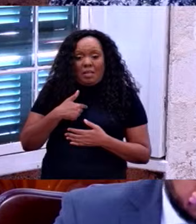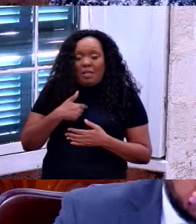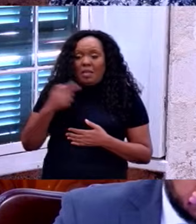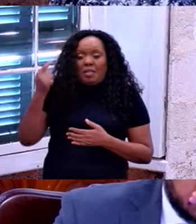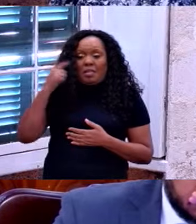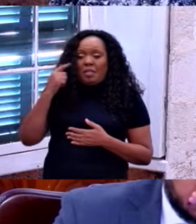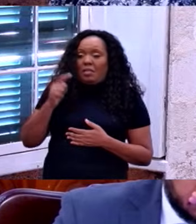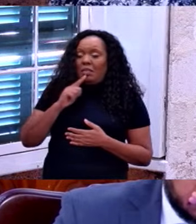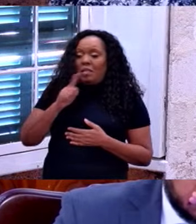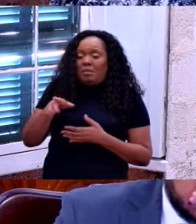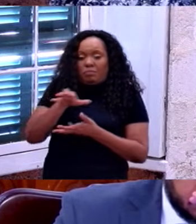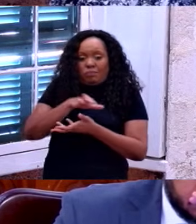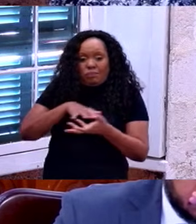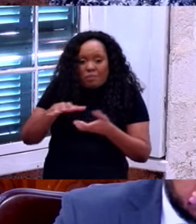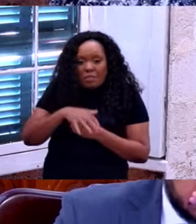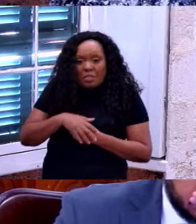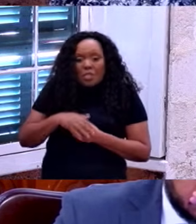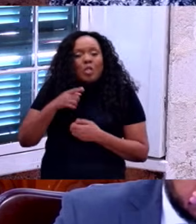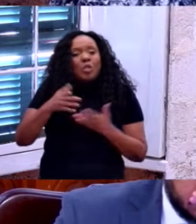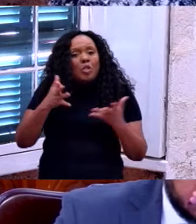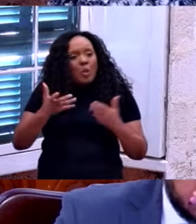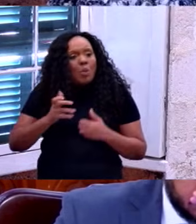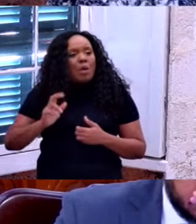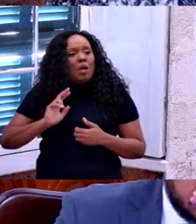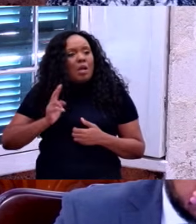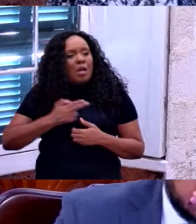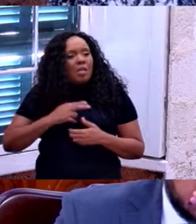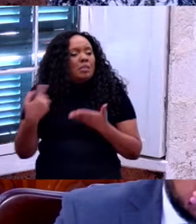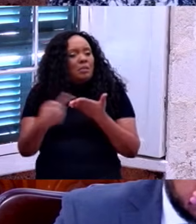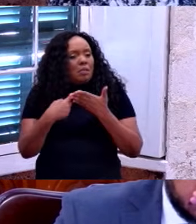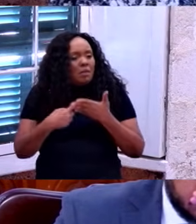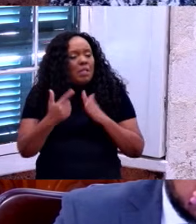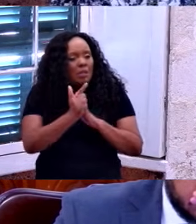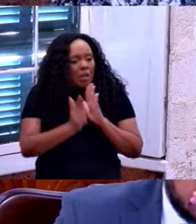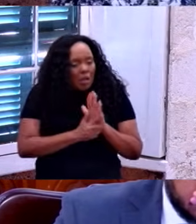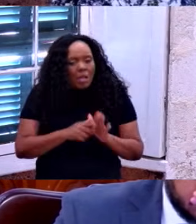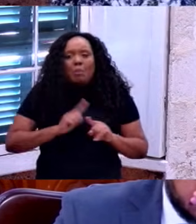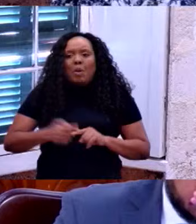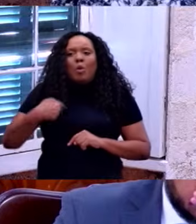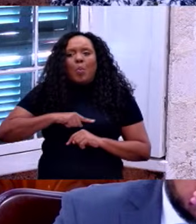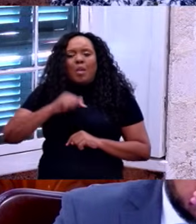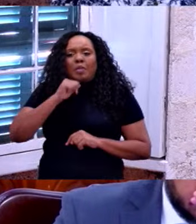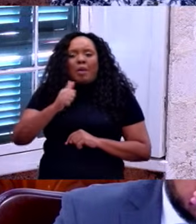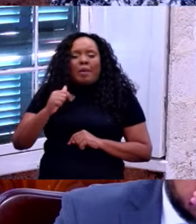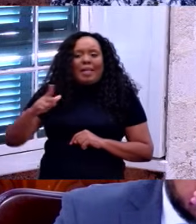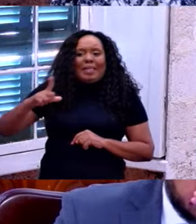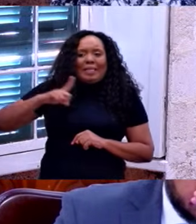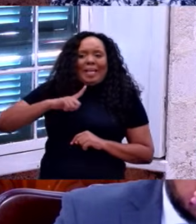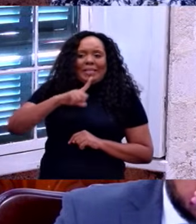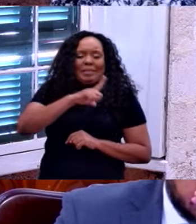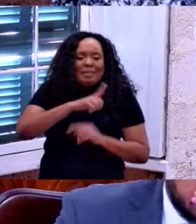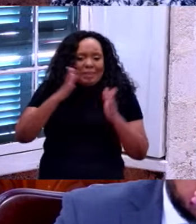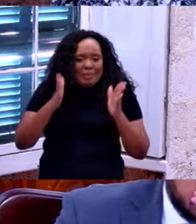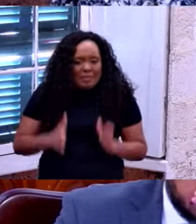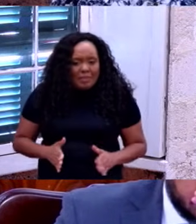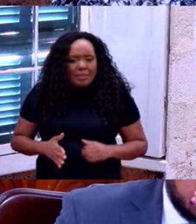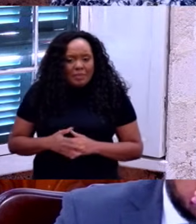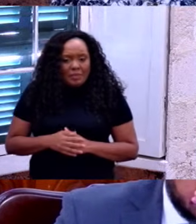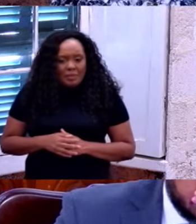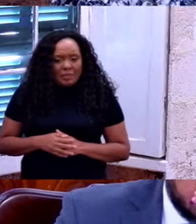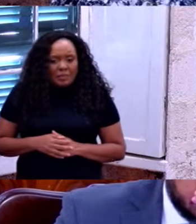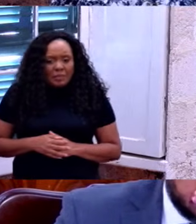You cannot have us legislating and then telling us we're not legislators. And I believe that should have been, or might have been, addressed by one